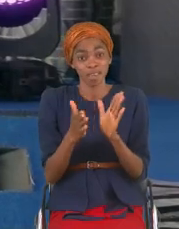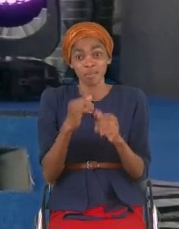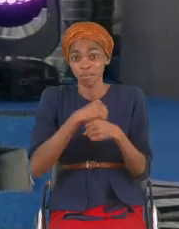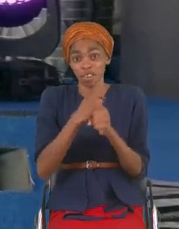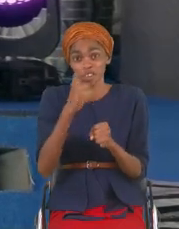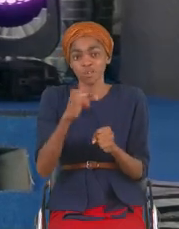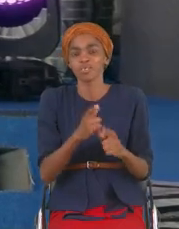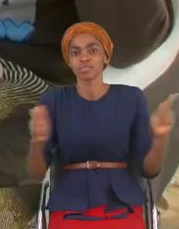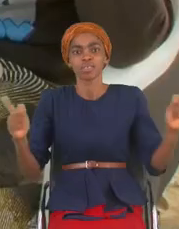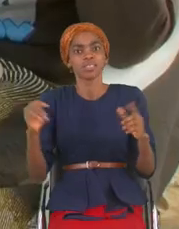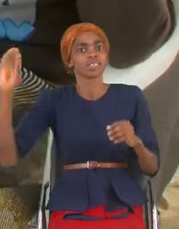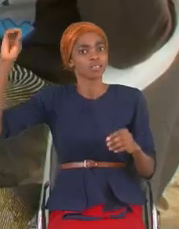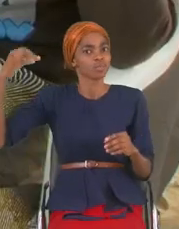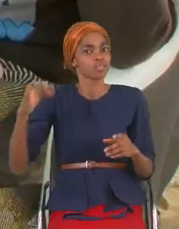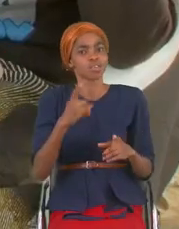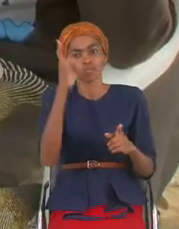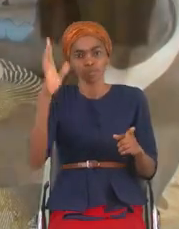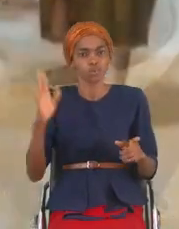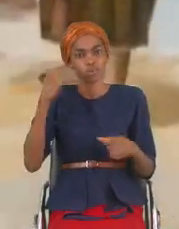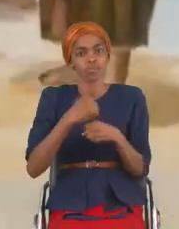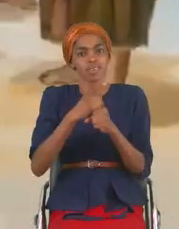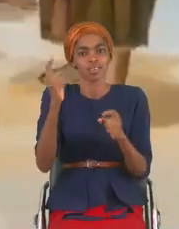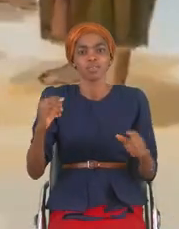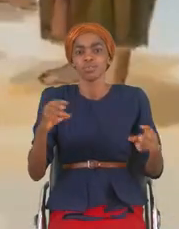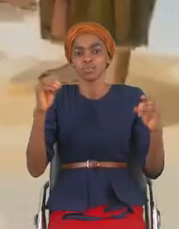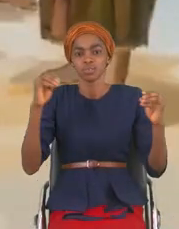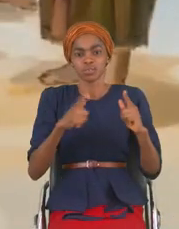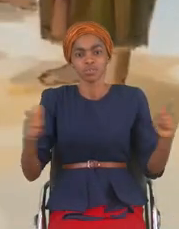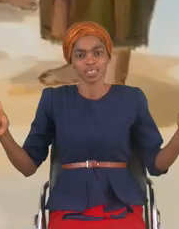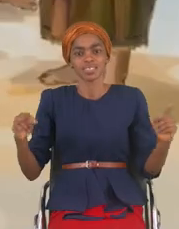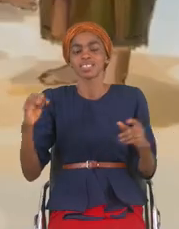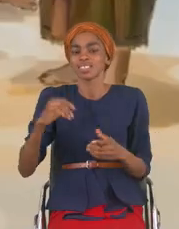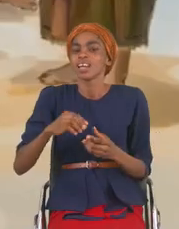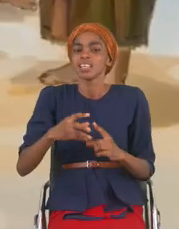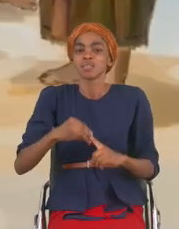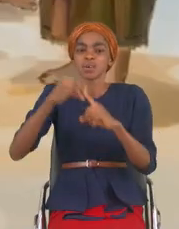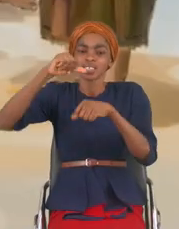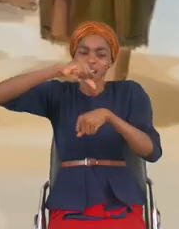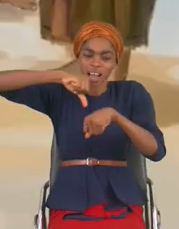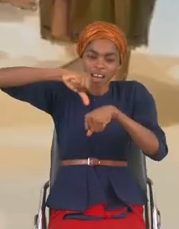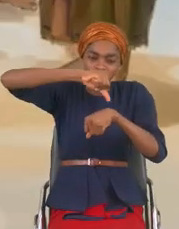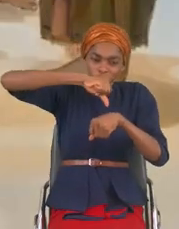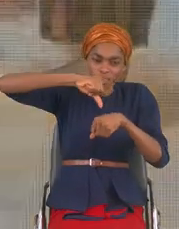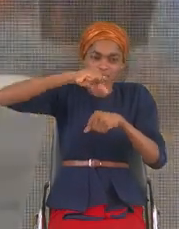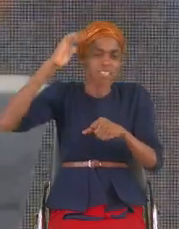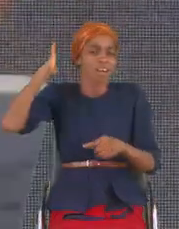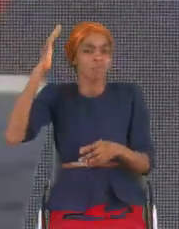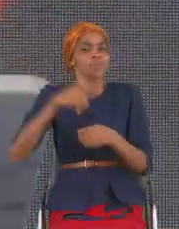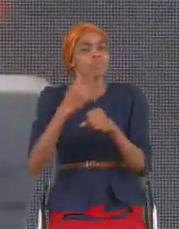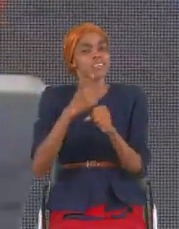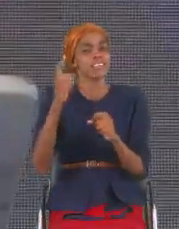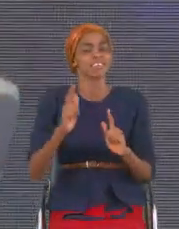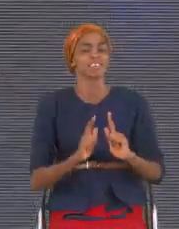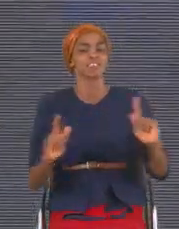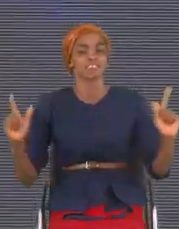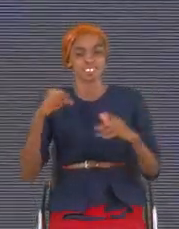Lord will make you great. The anointing, special anointing, specific anointing, will make you great. In